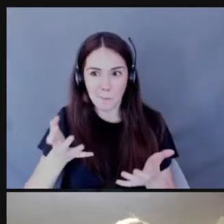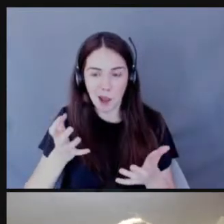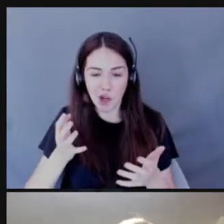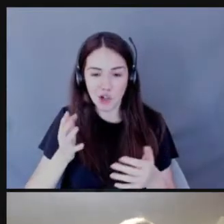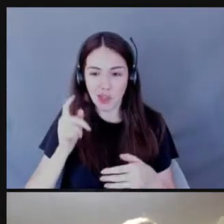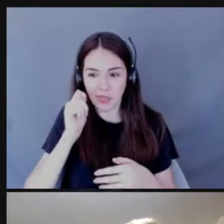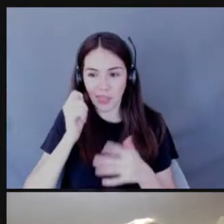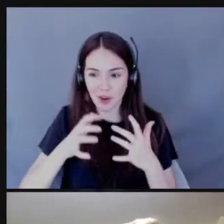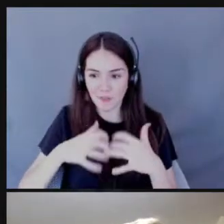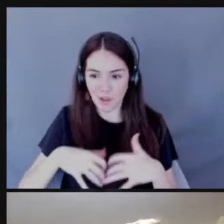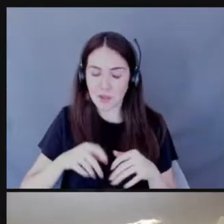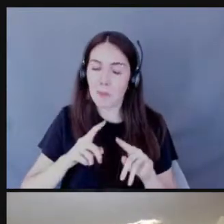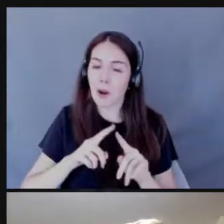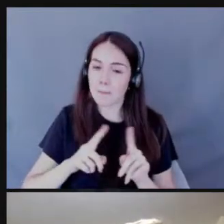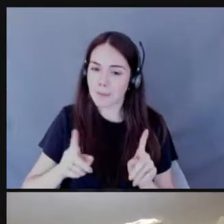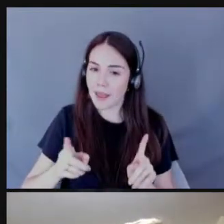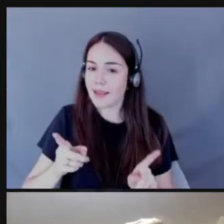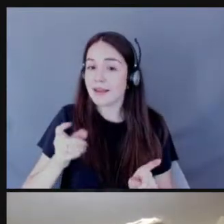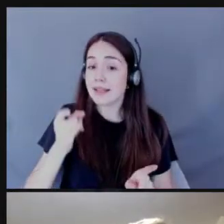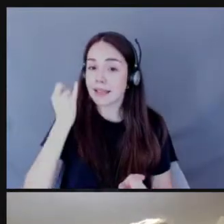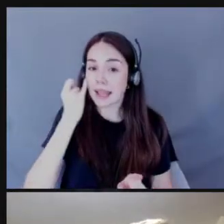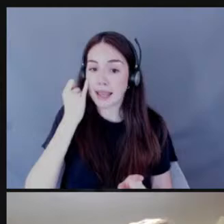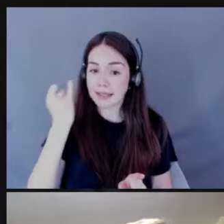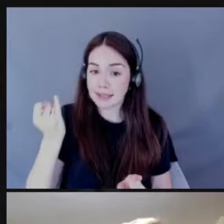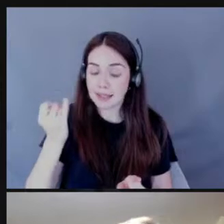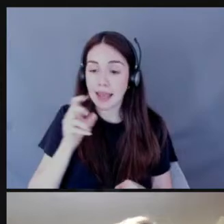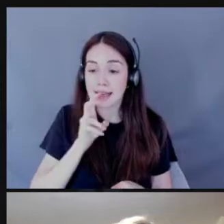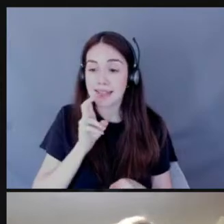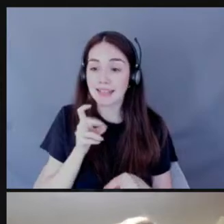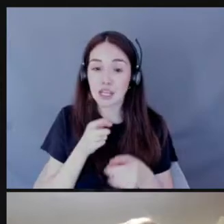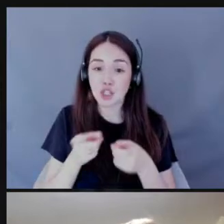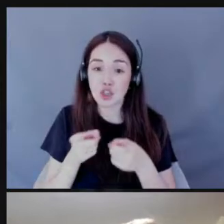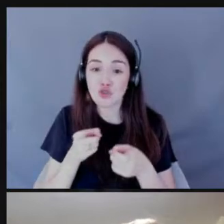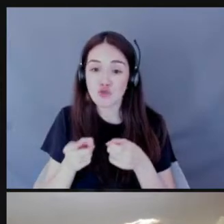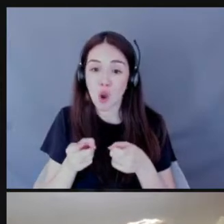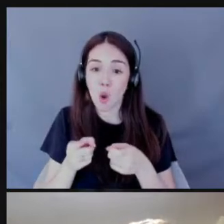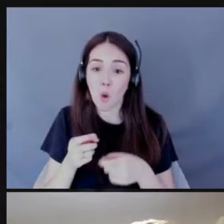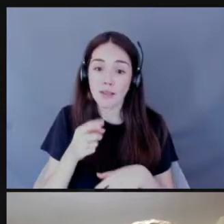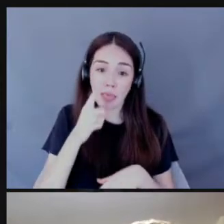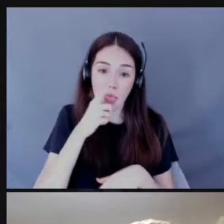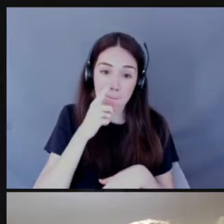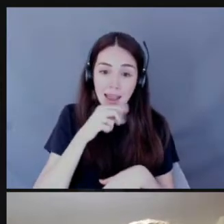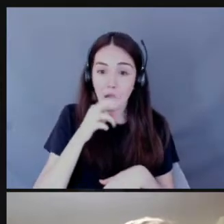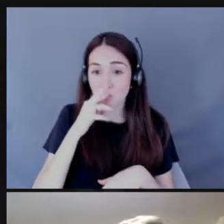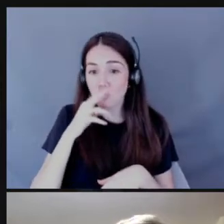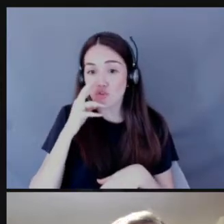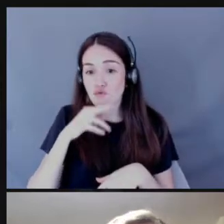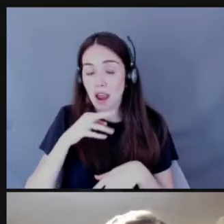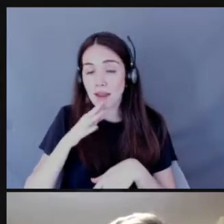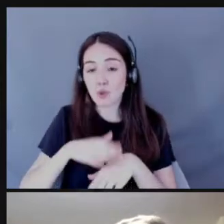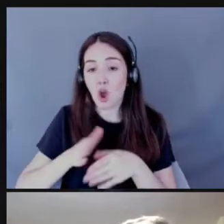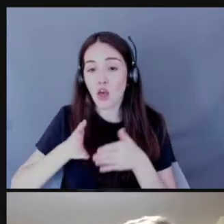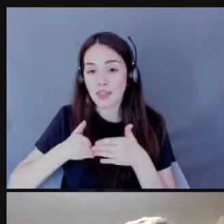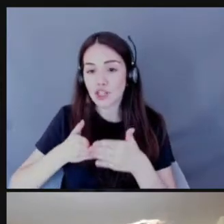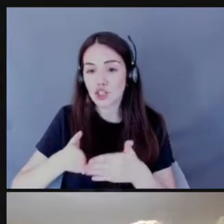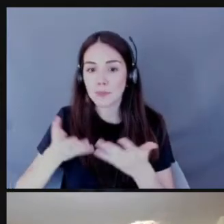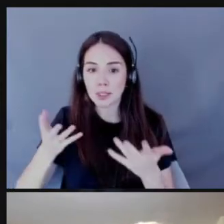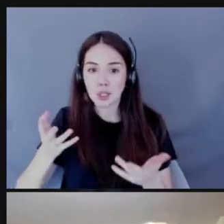the idea was that the snakes controlled the mice and the rats on the ships so that the crew didn't have to, I